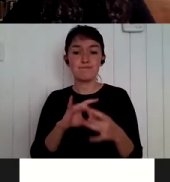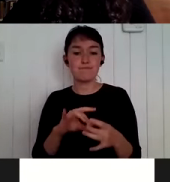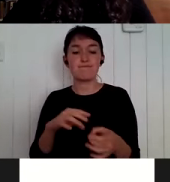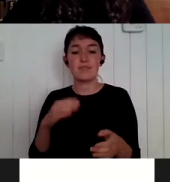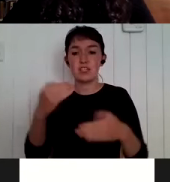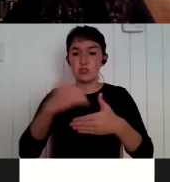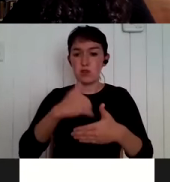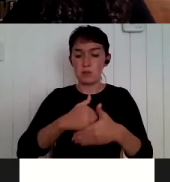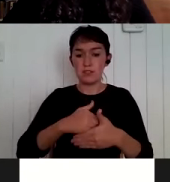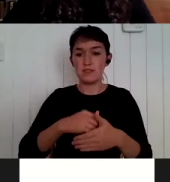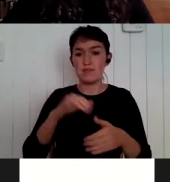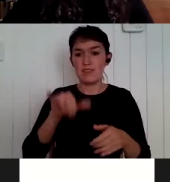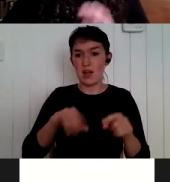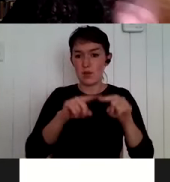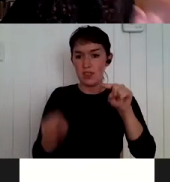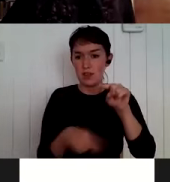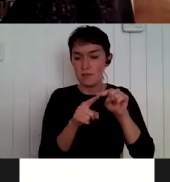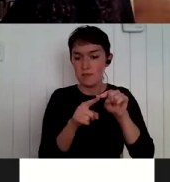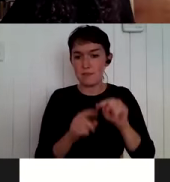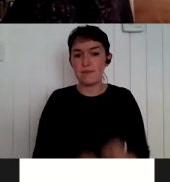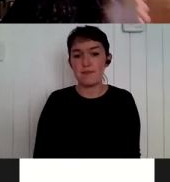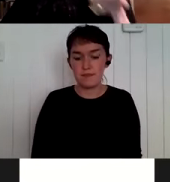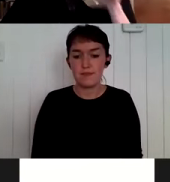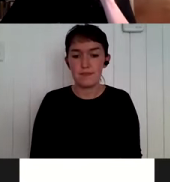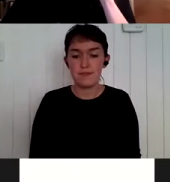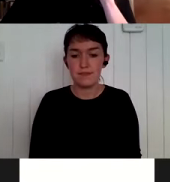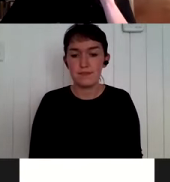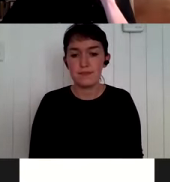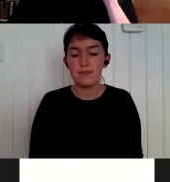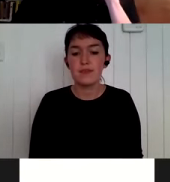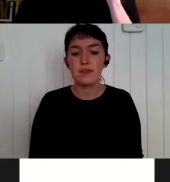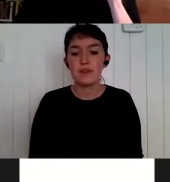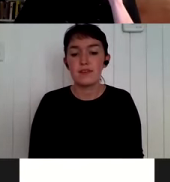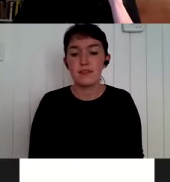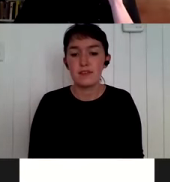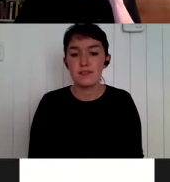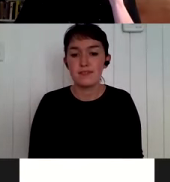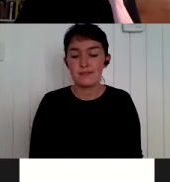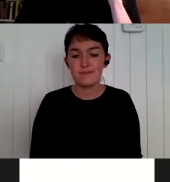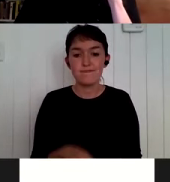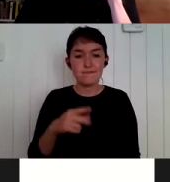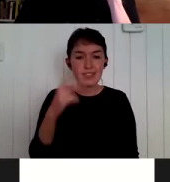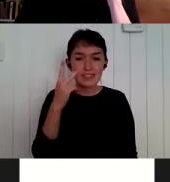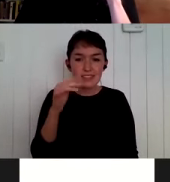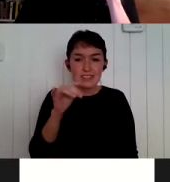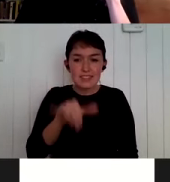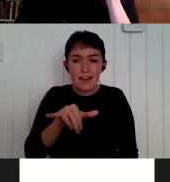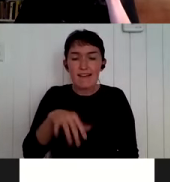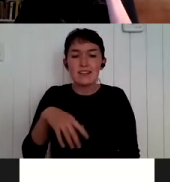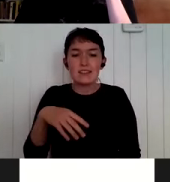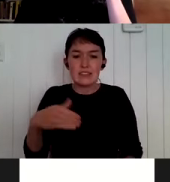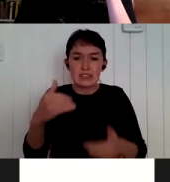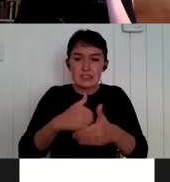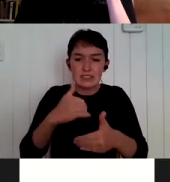before you see symptoms in bipolar disorder. So as you can see, it's pervasive across a lot of